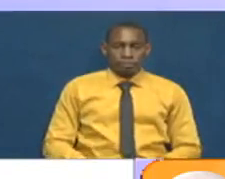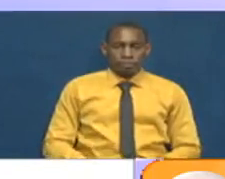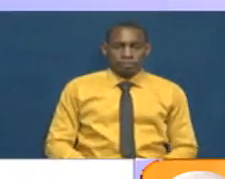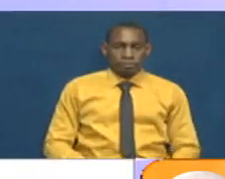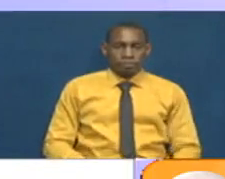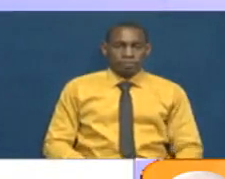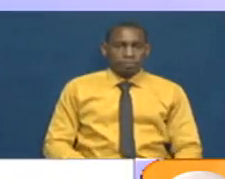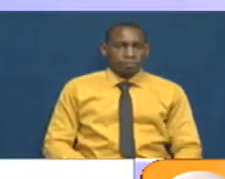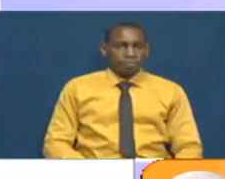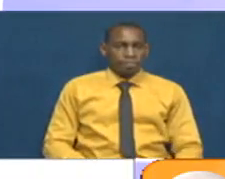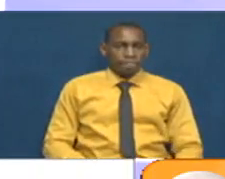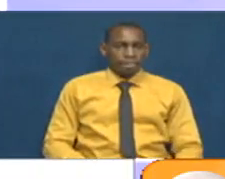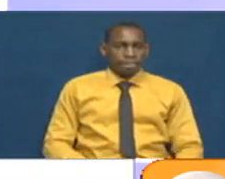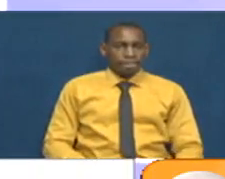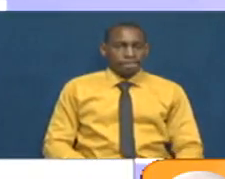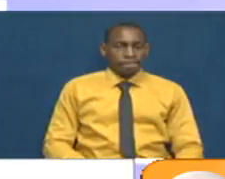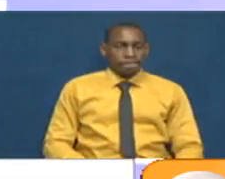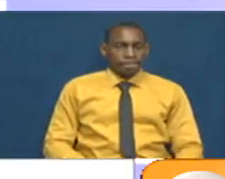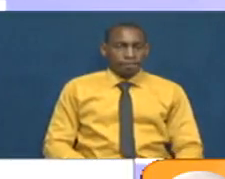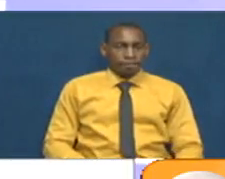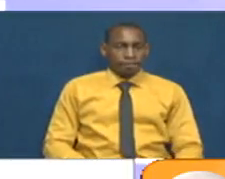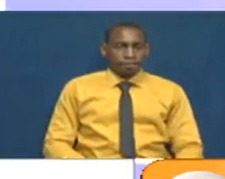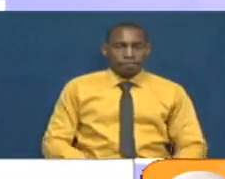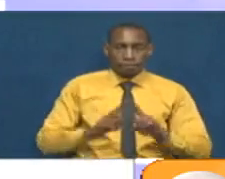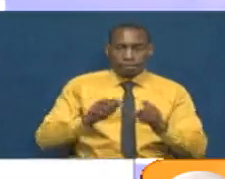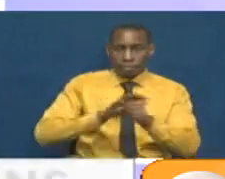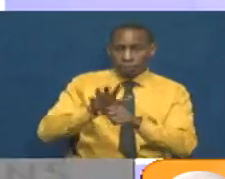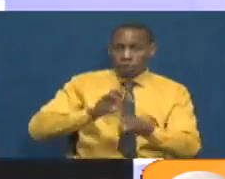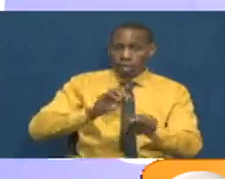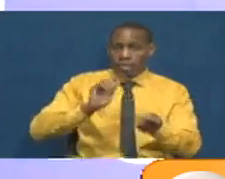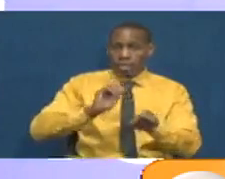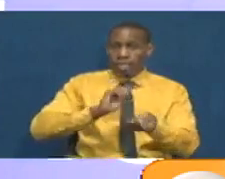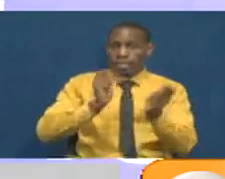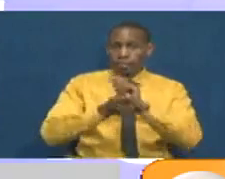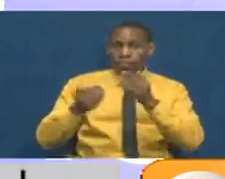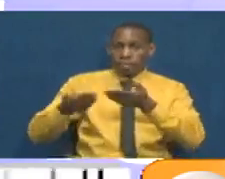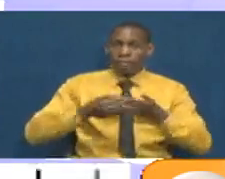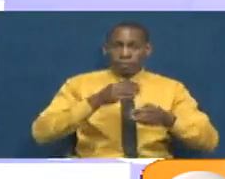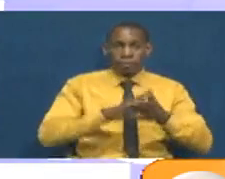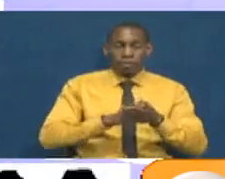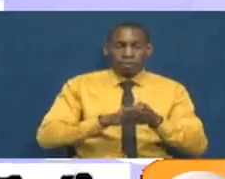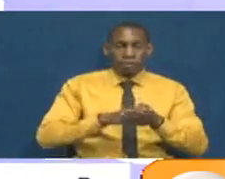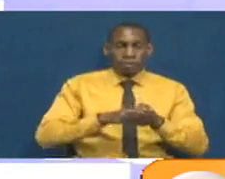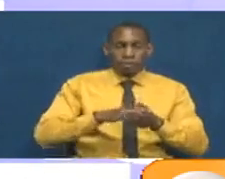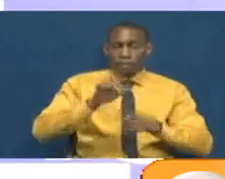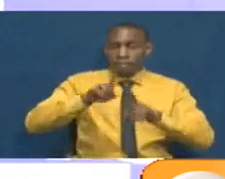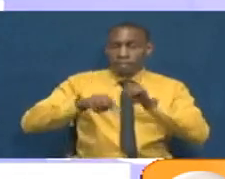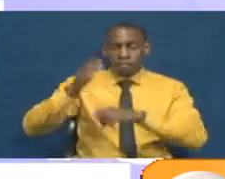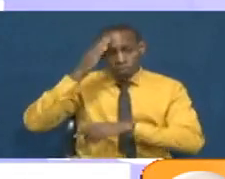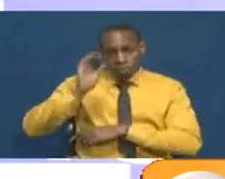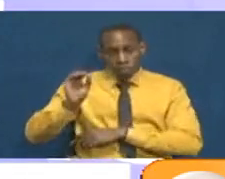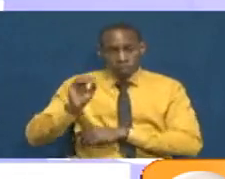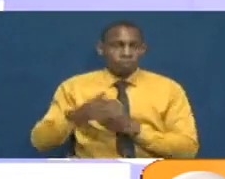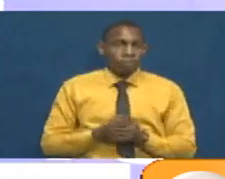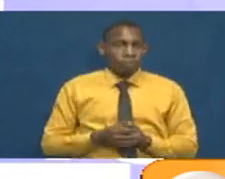But COVID, by truth, it actually transformed. It brought us a dynamic where we did not know what we are dealing